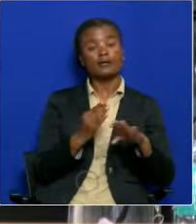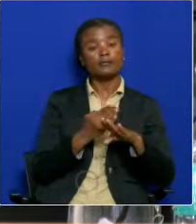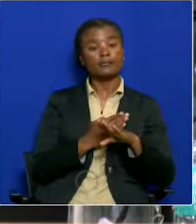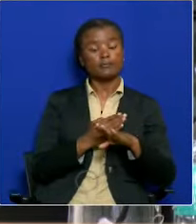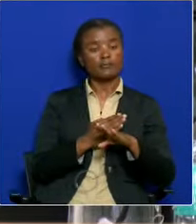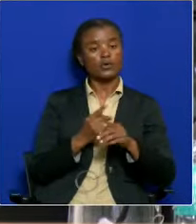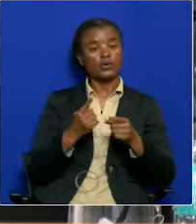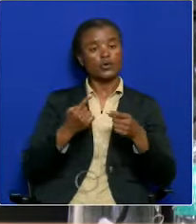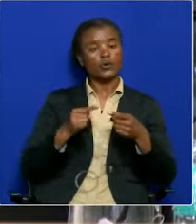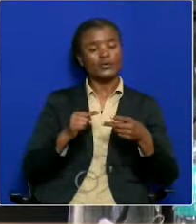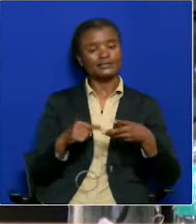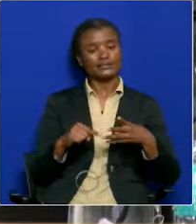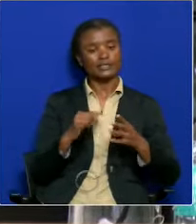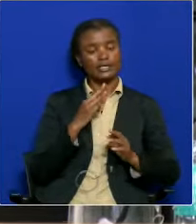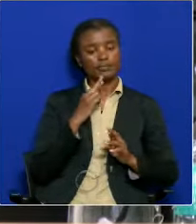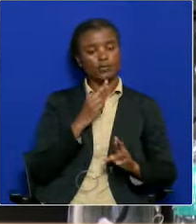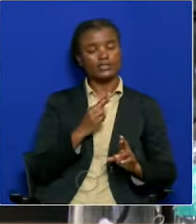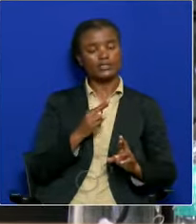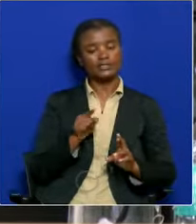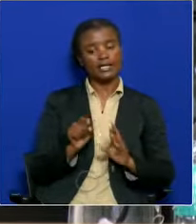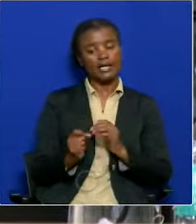SAPS.